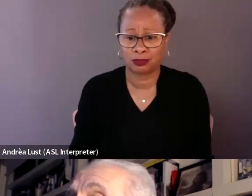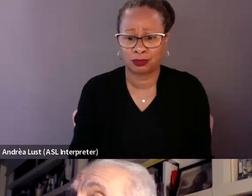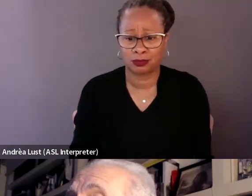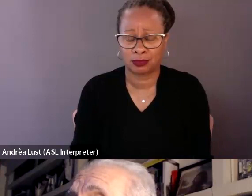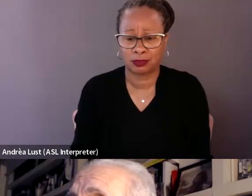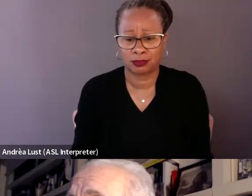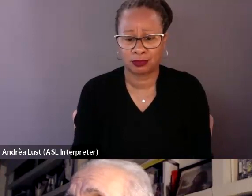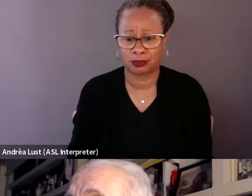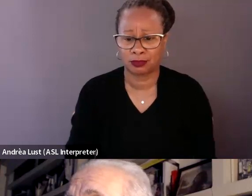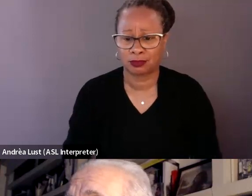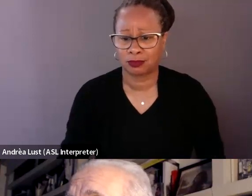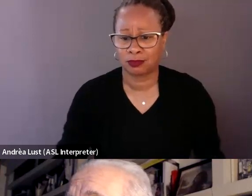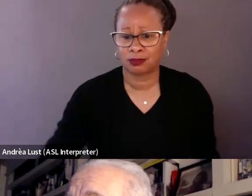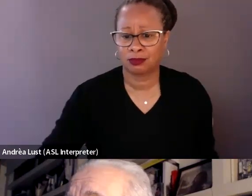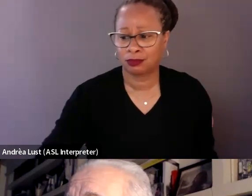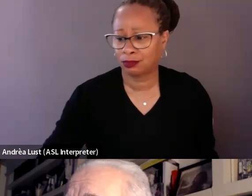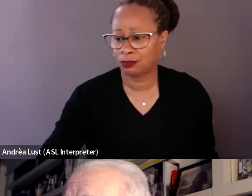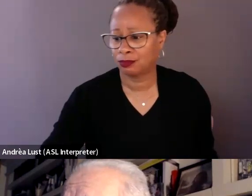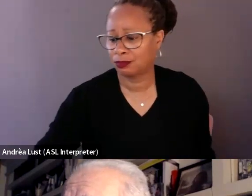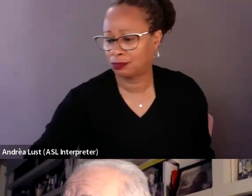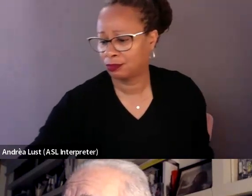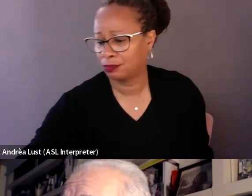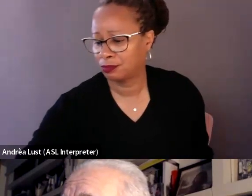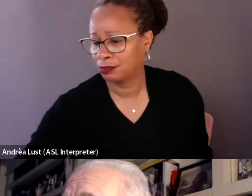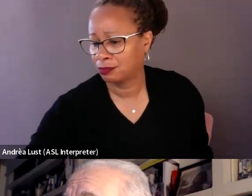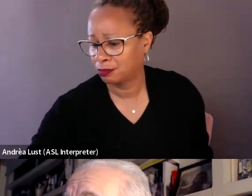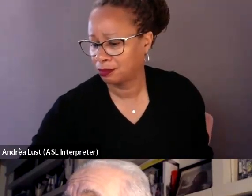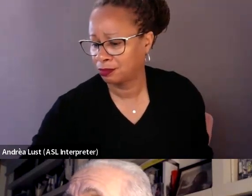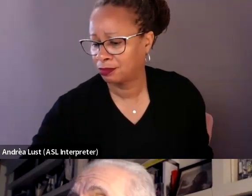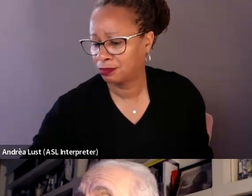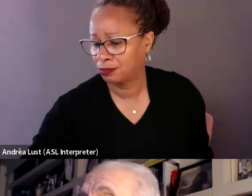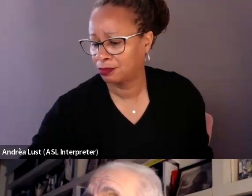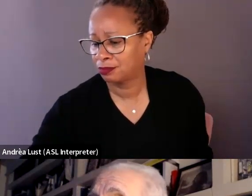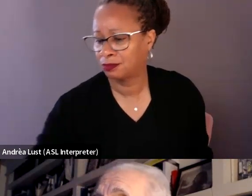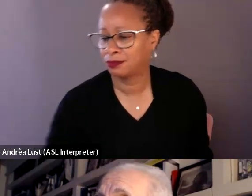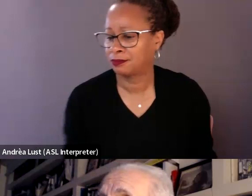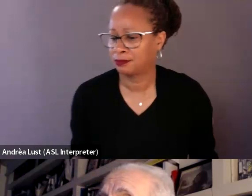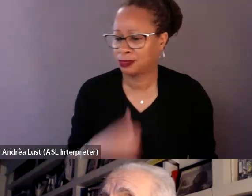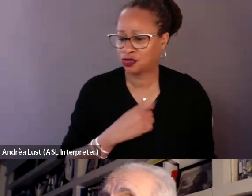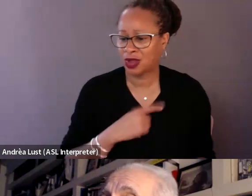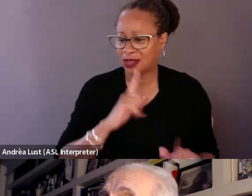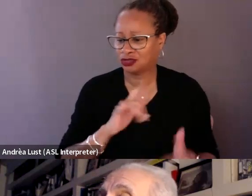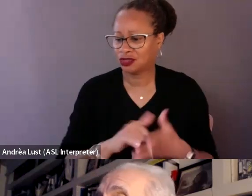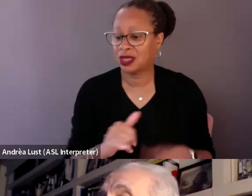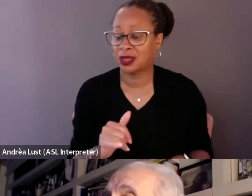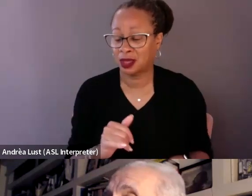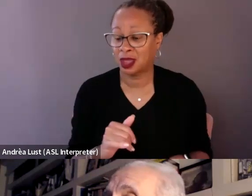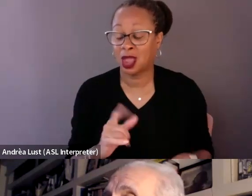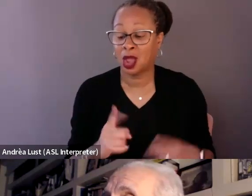No, because, sorry, I answered you that. As I told you at the beginning, when I